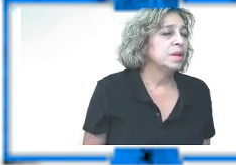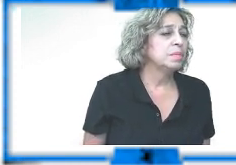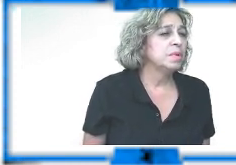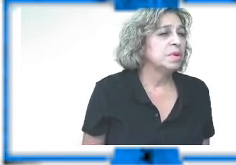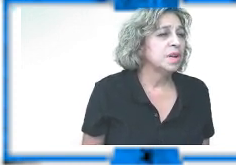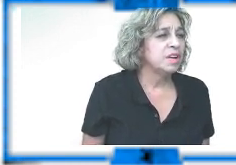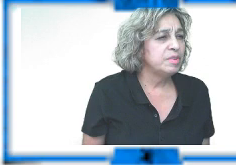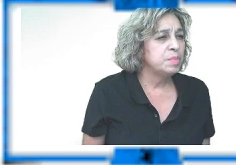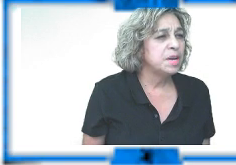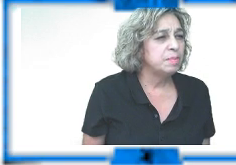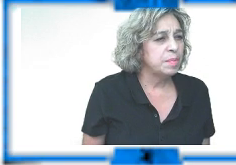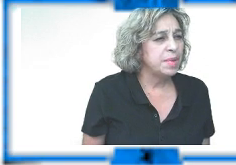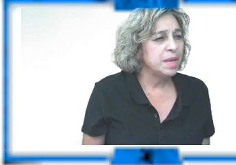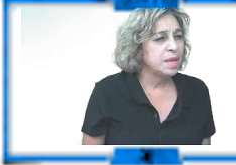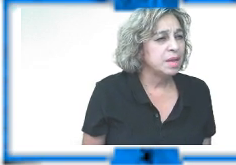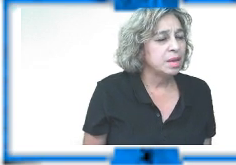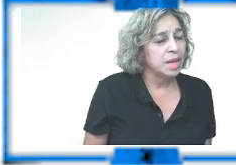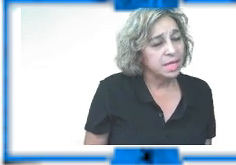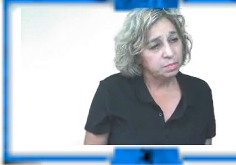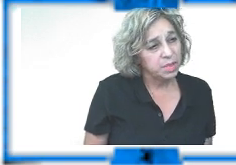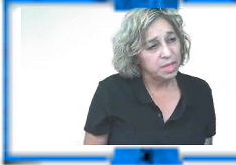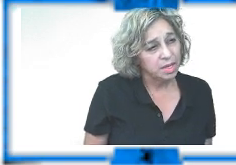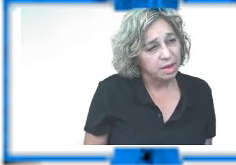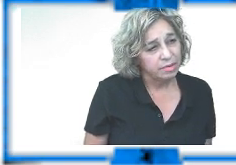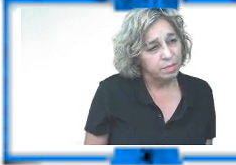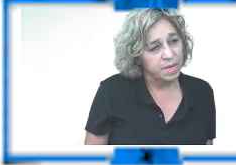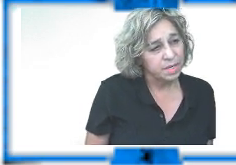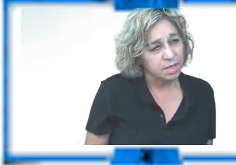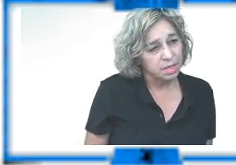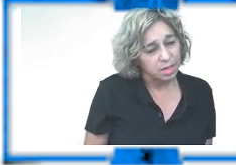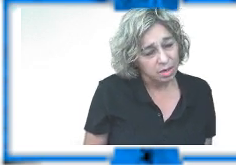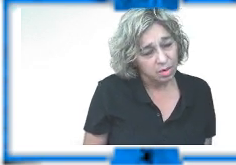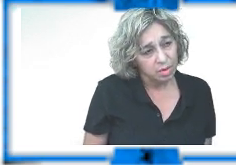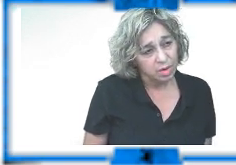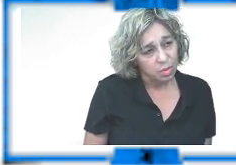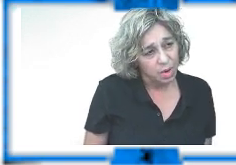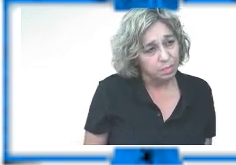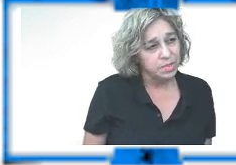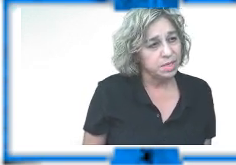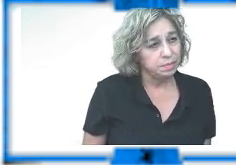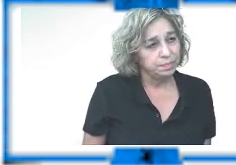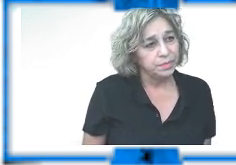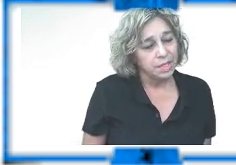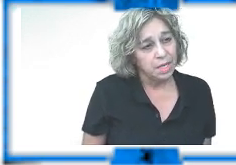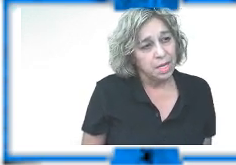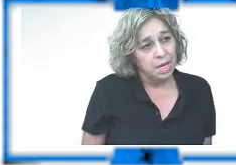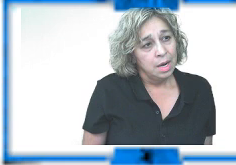the government of PP has been the government corrupt.